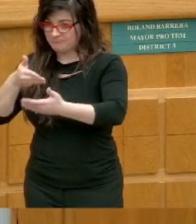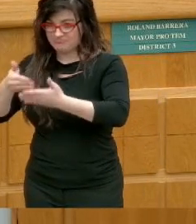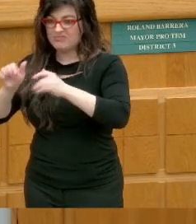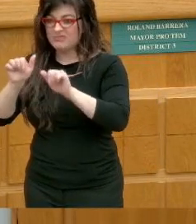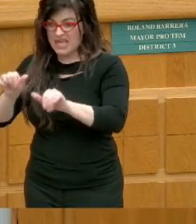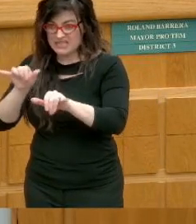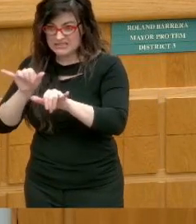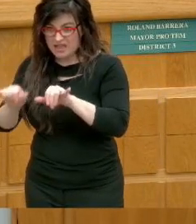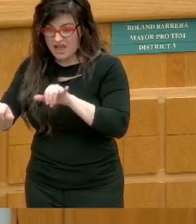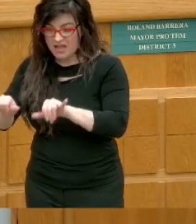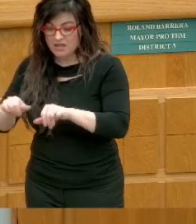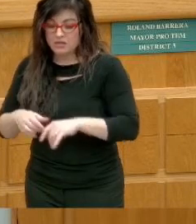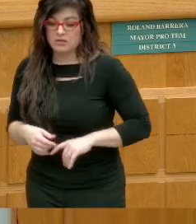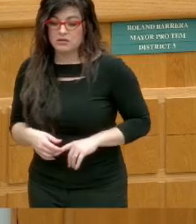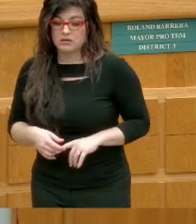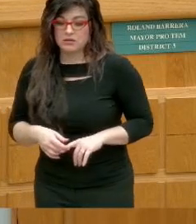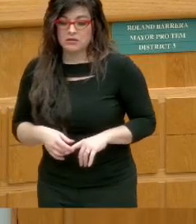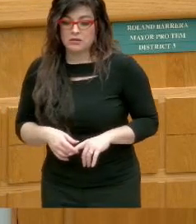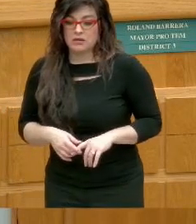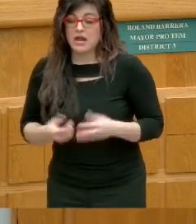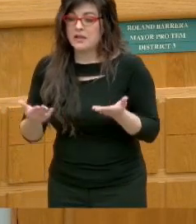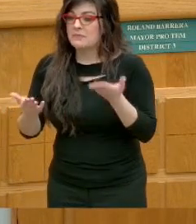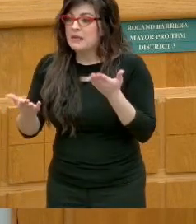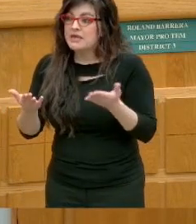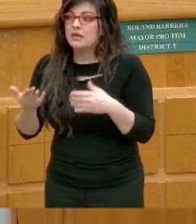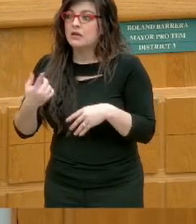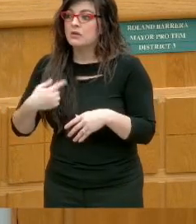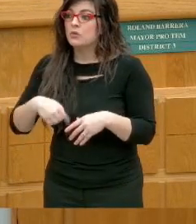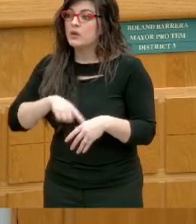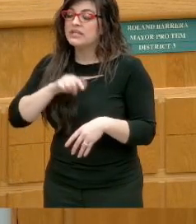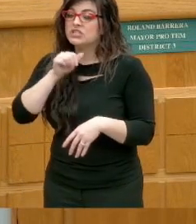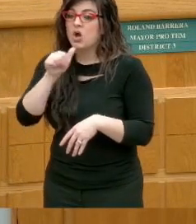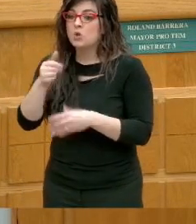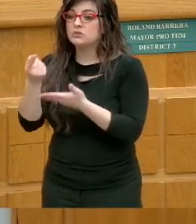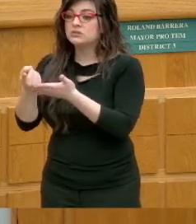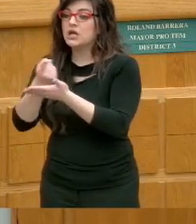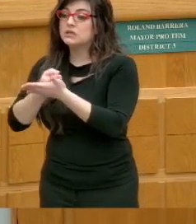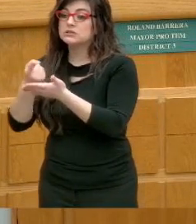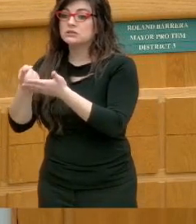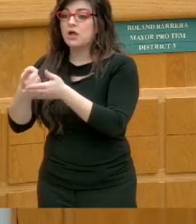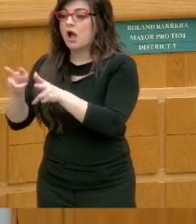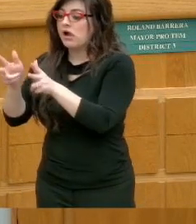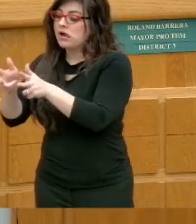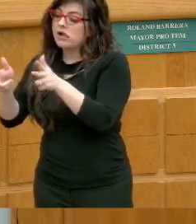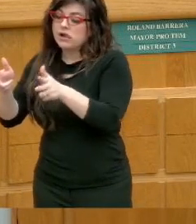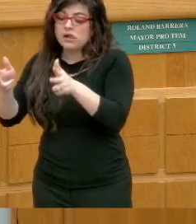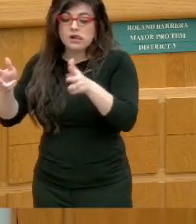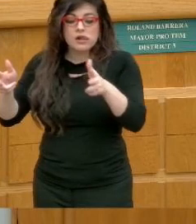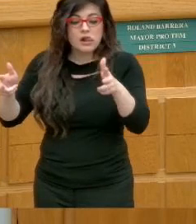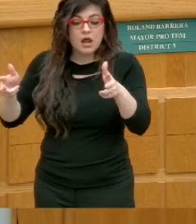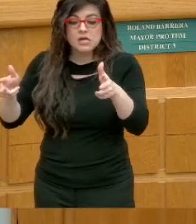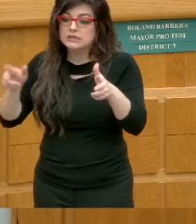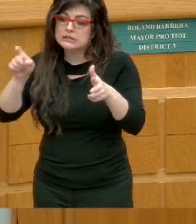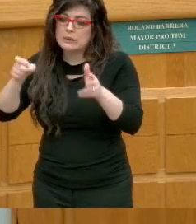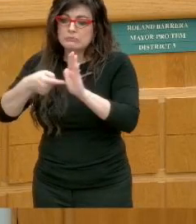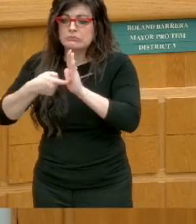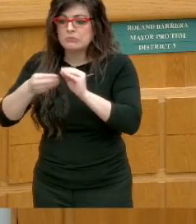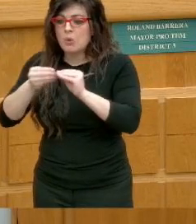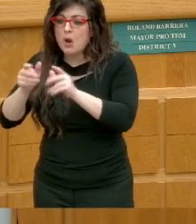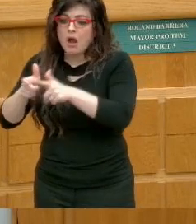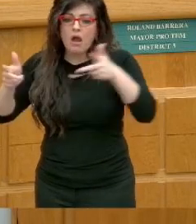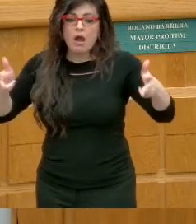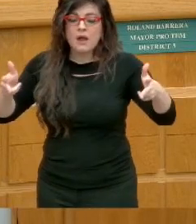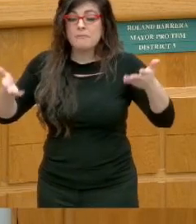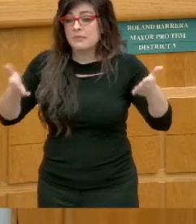away you are in your car, but there will be tremendous patrolling of the beach so that by our coastal